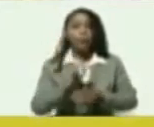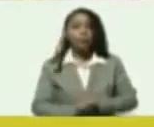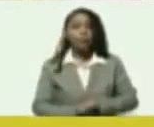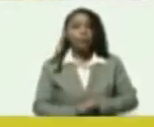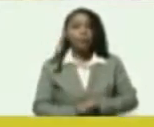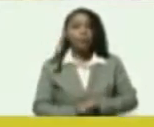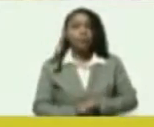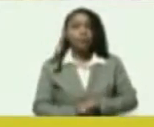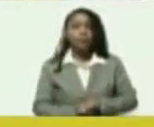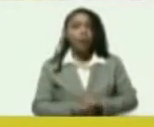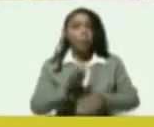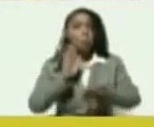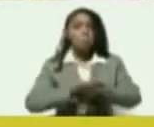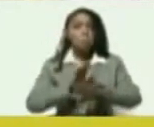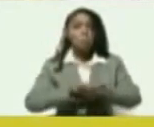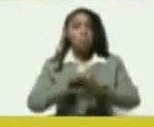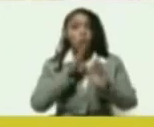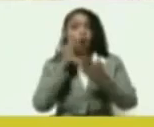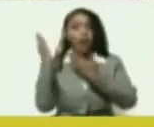Moran.